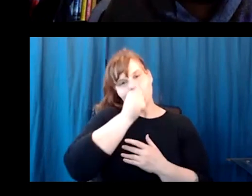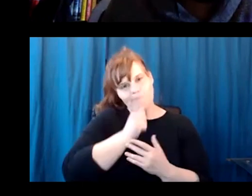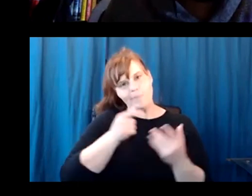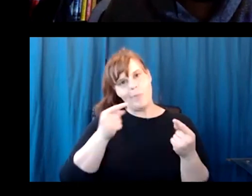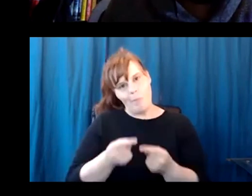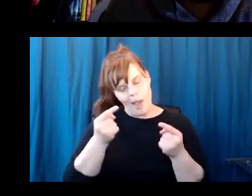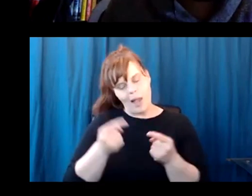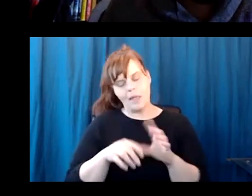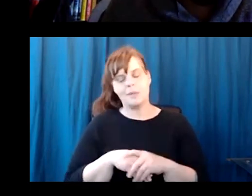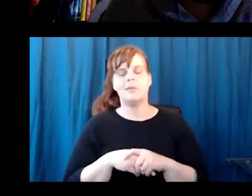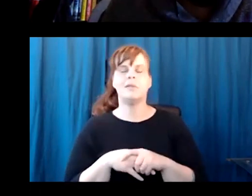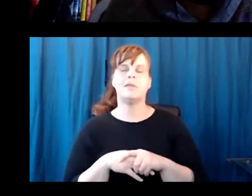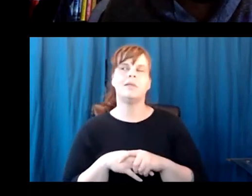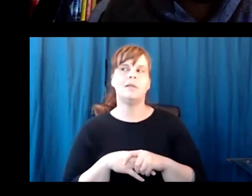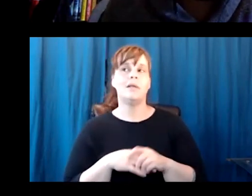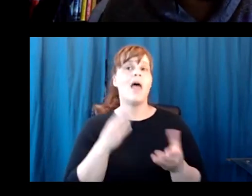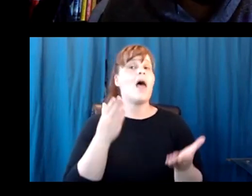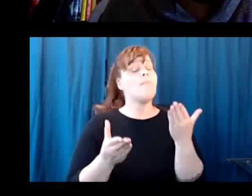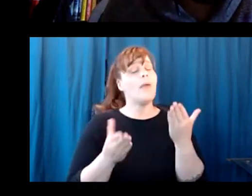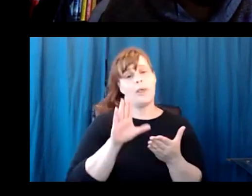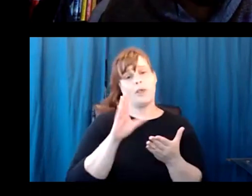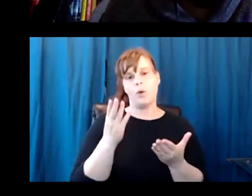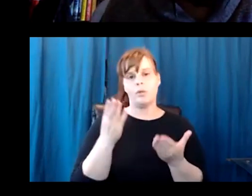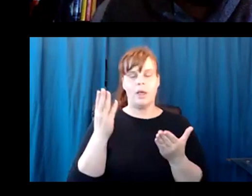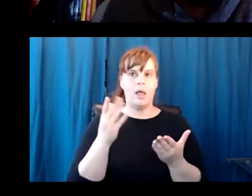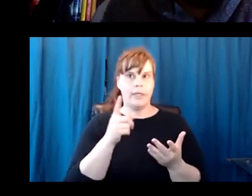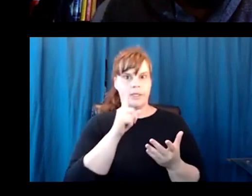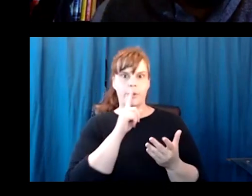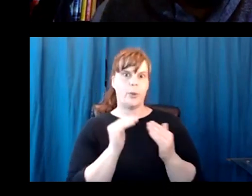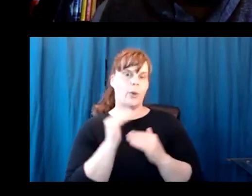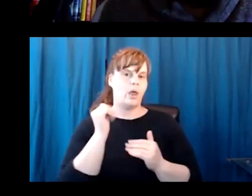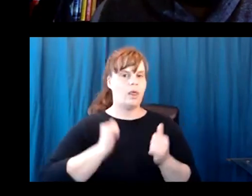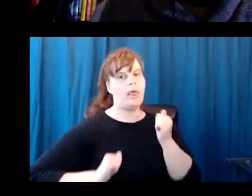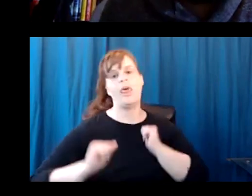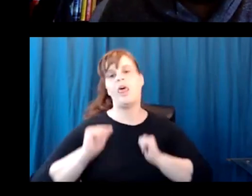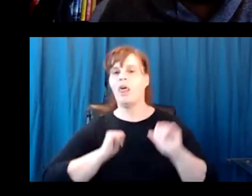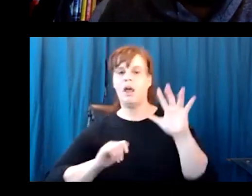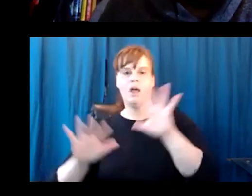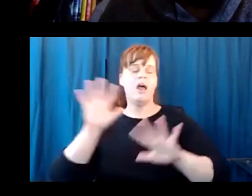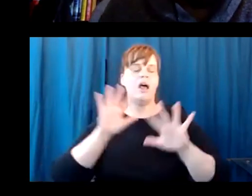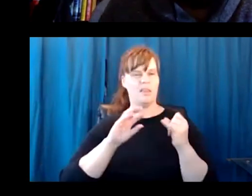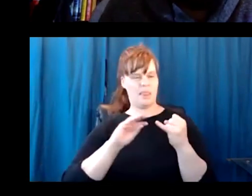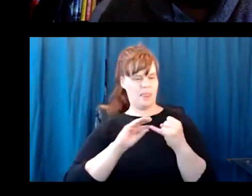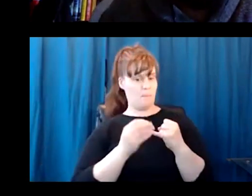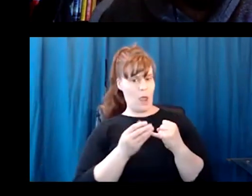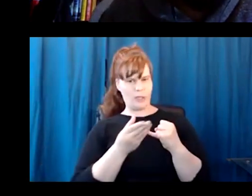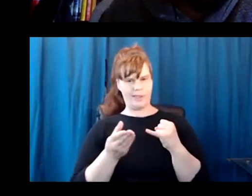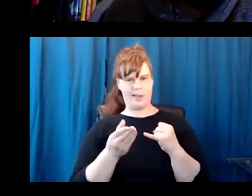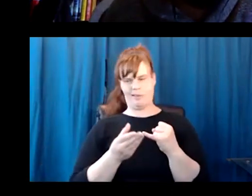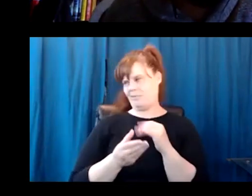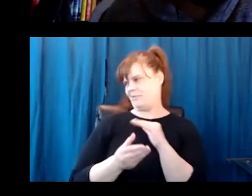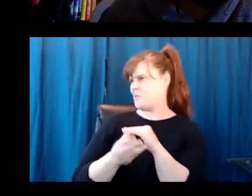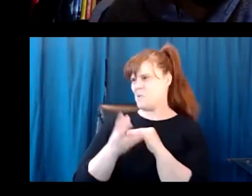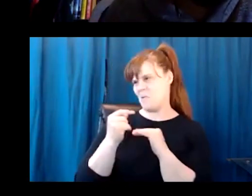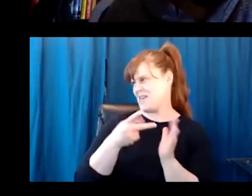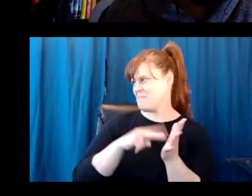demur, suggesting that perhaps that's too melodramatic a take. The berries thing, what was that? You ask the person next to